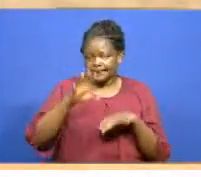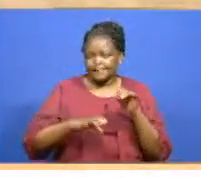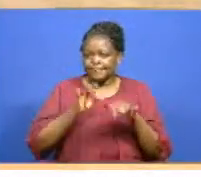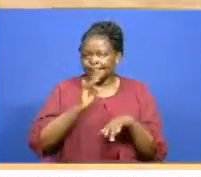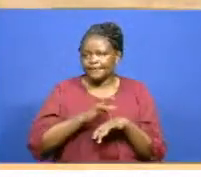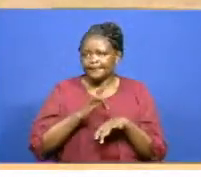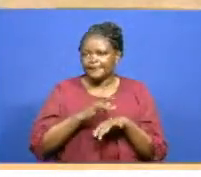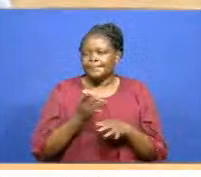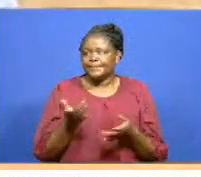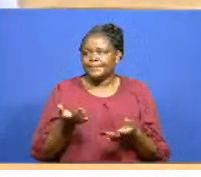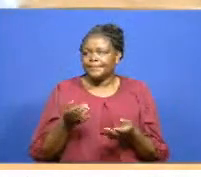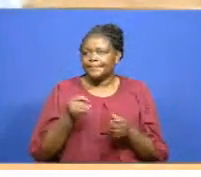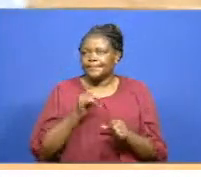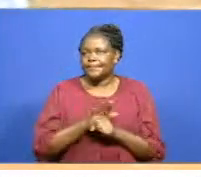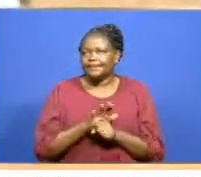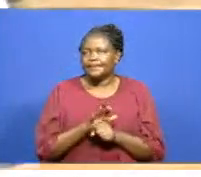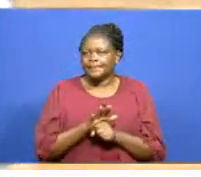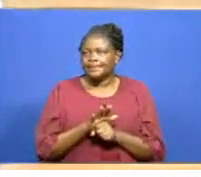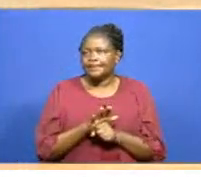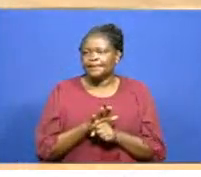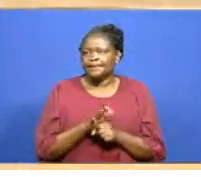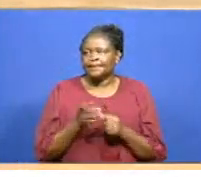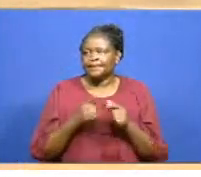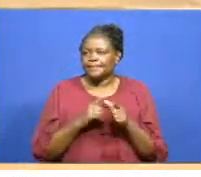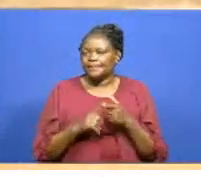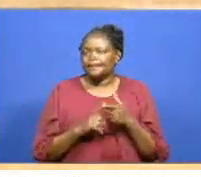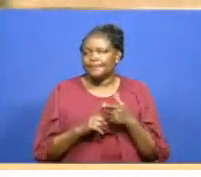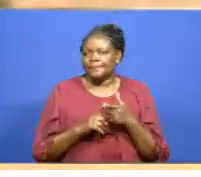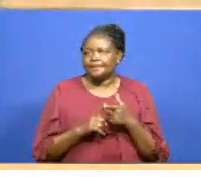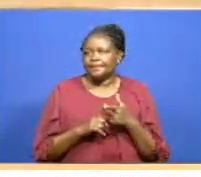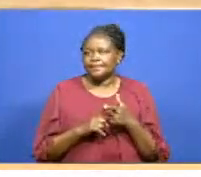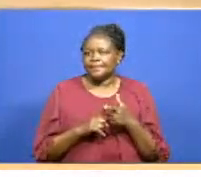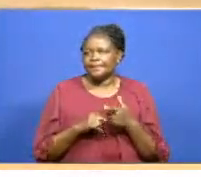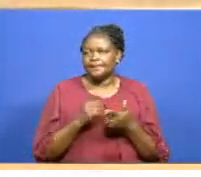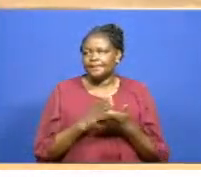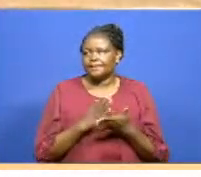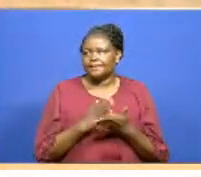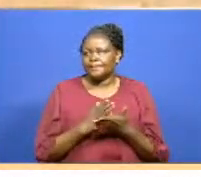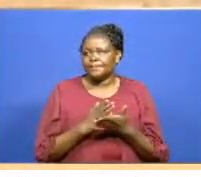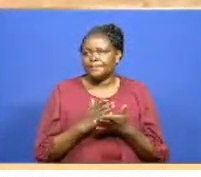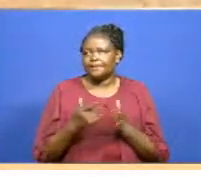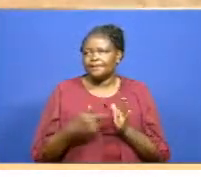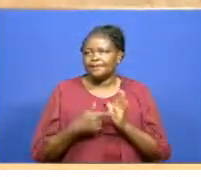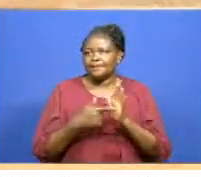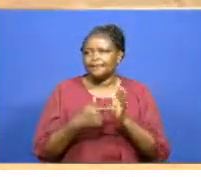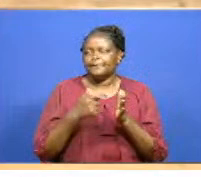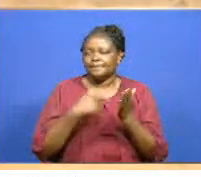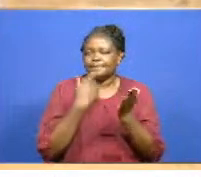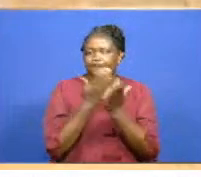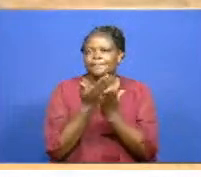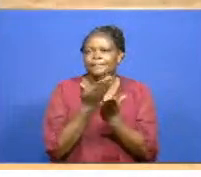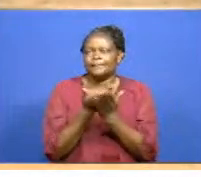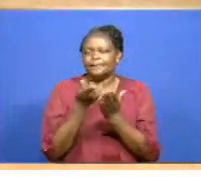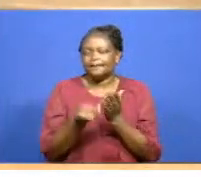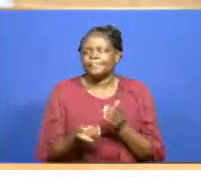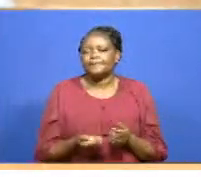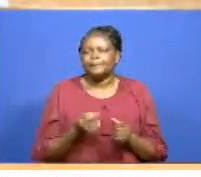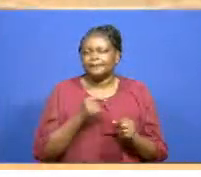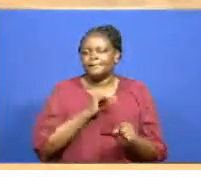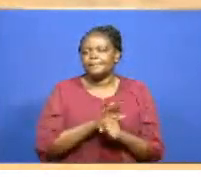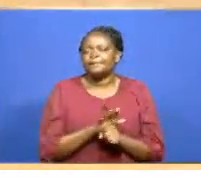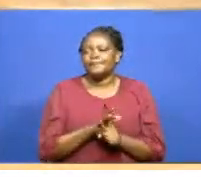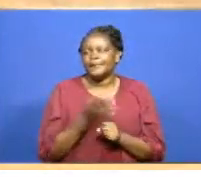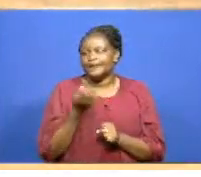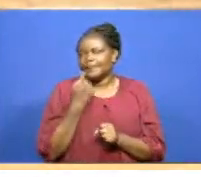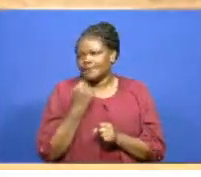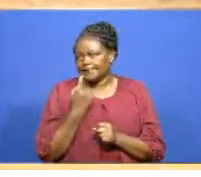the COVID-19 pandemic, and of course they'll be telling us also what is the significance of the arrival of this COVID-19